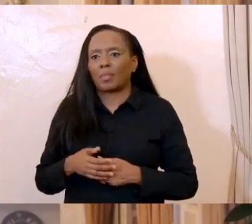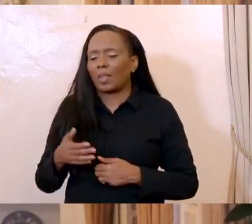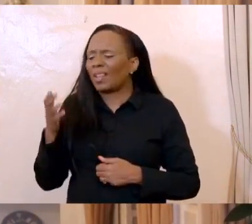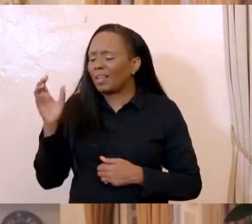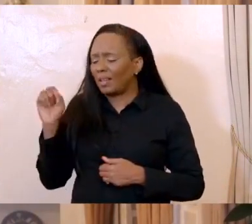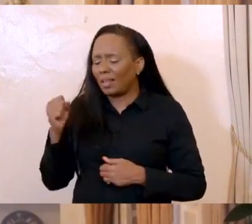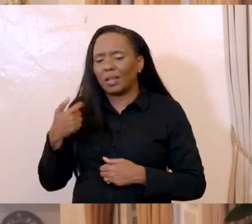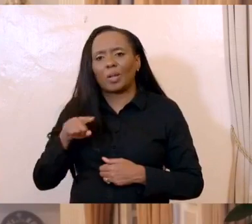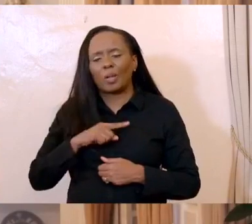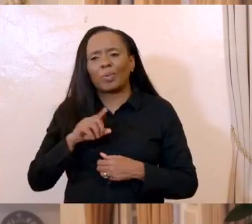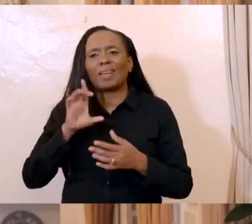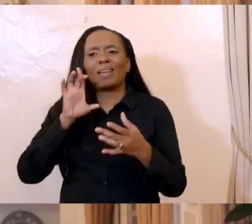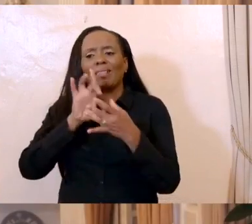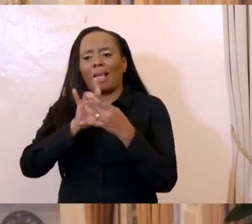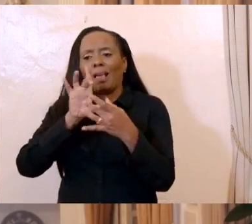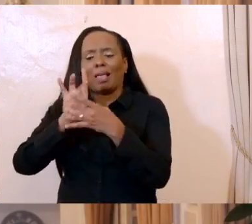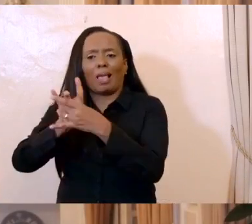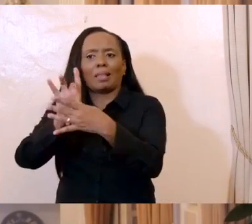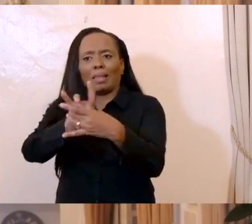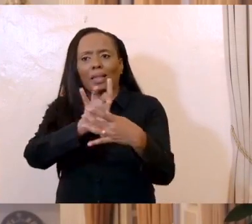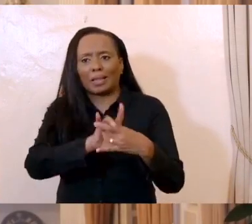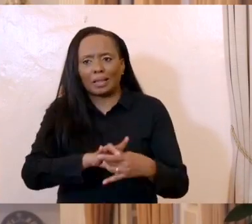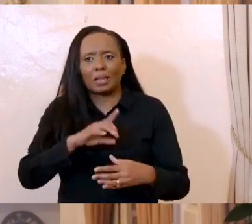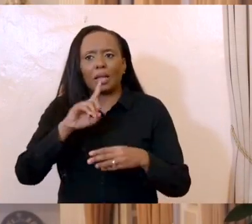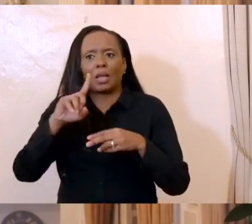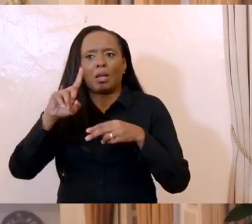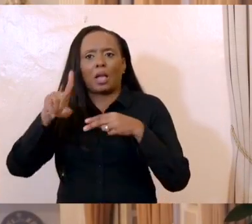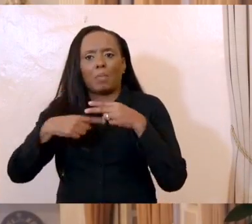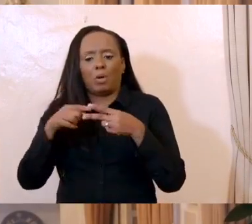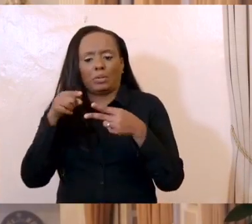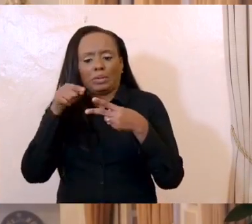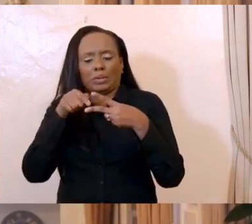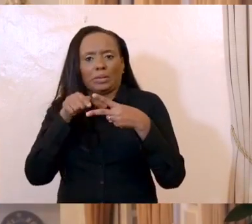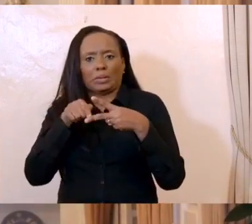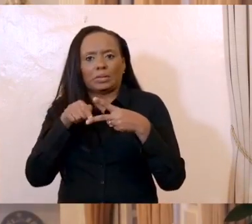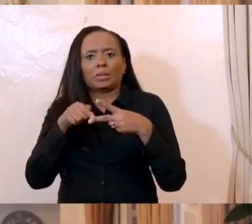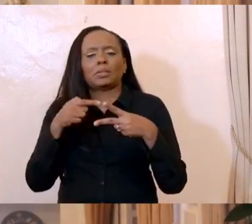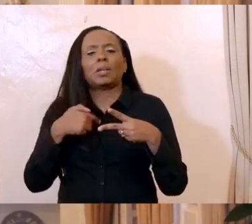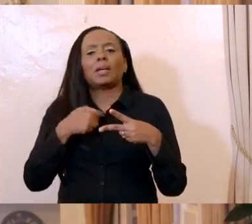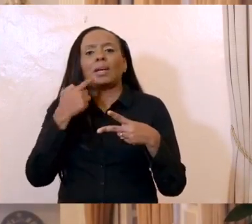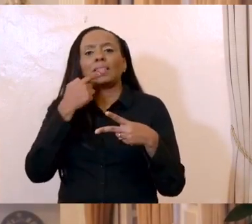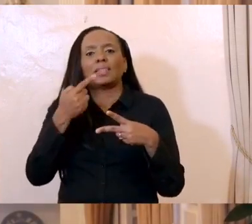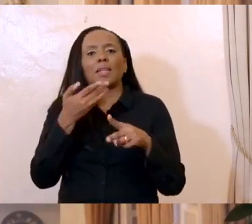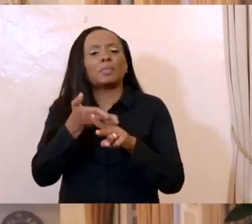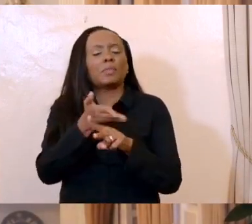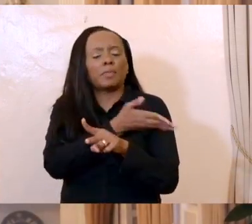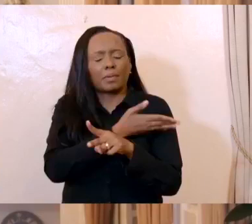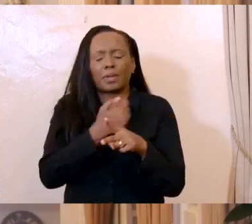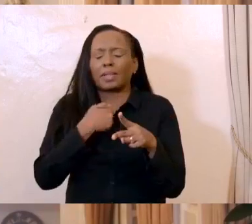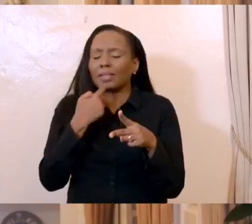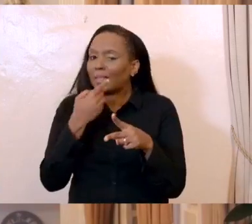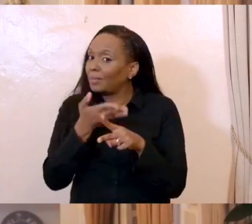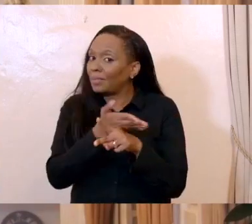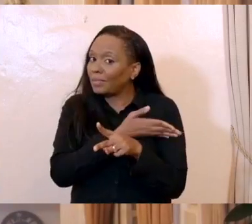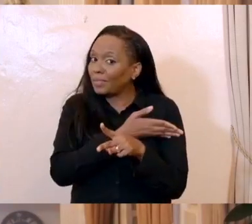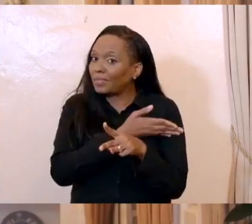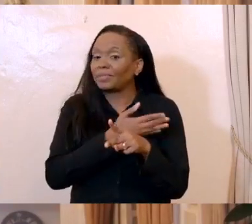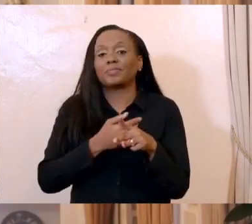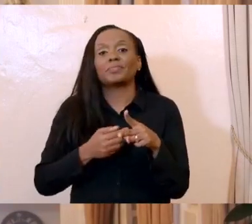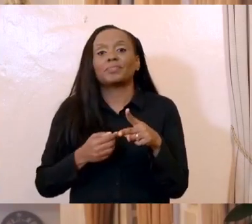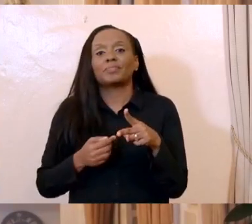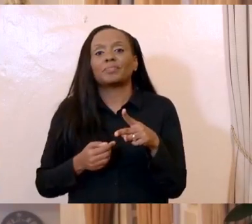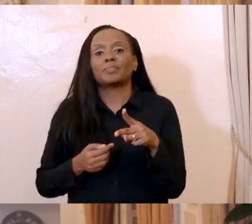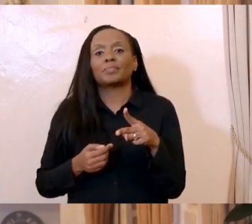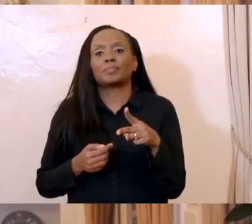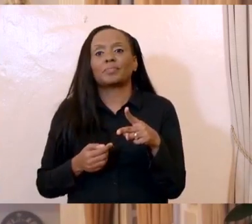linkages. There's no question at all about that. So that I would have said on a previous conference that